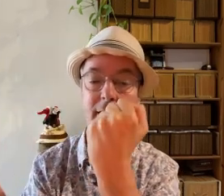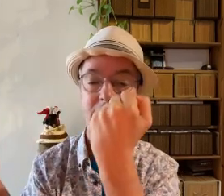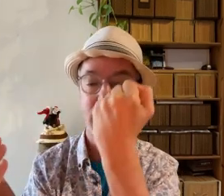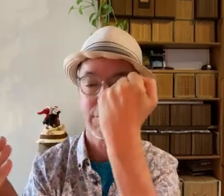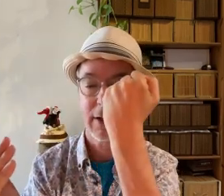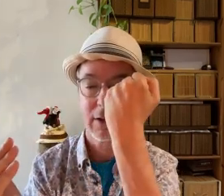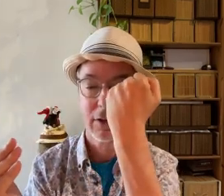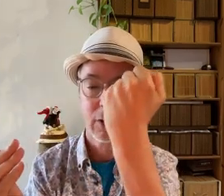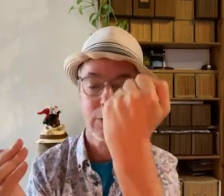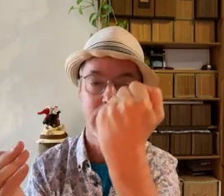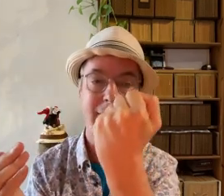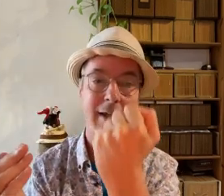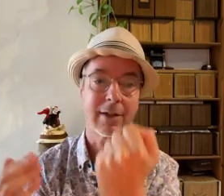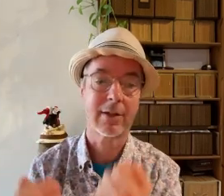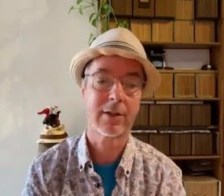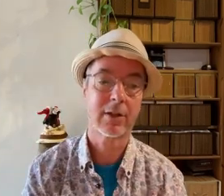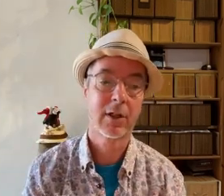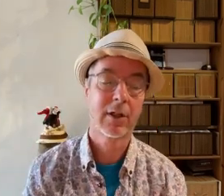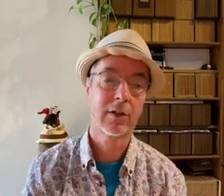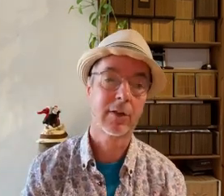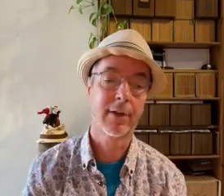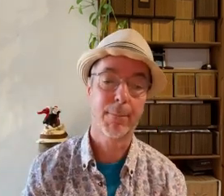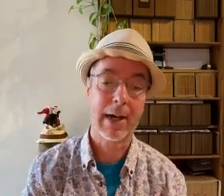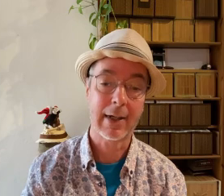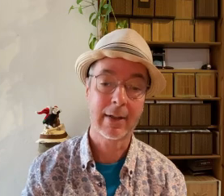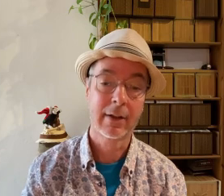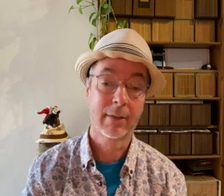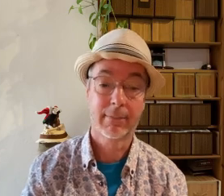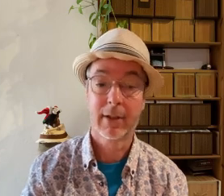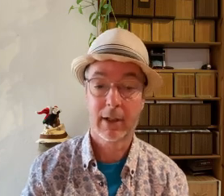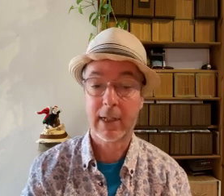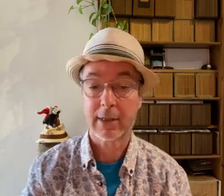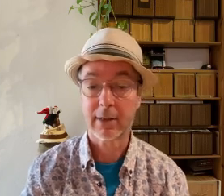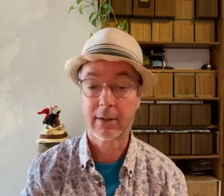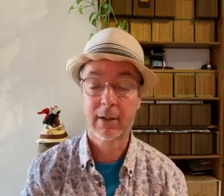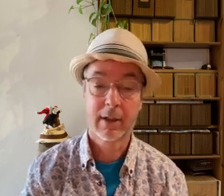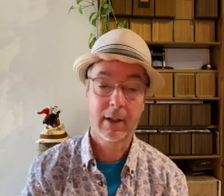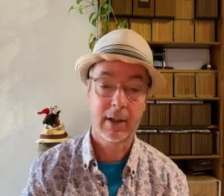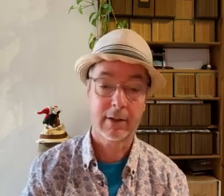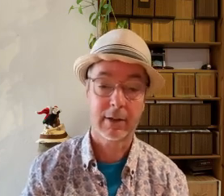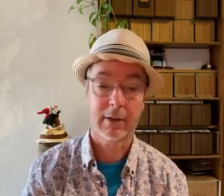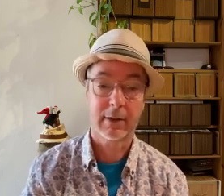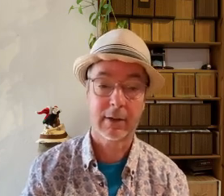will be taken off and go to the essence. So the ma as